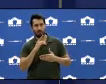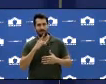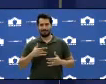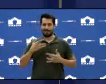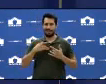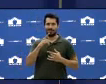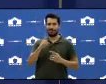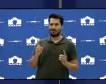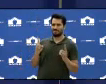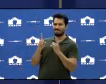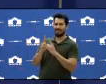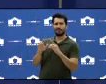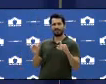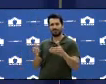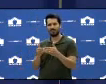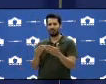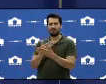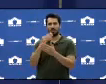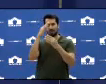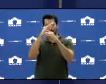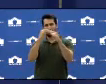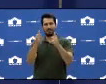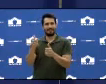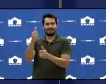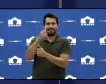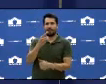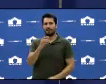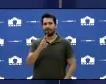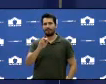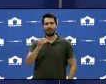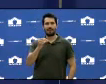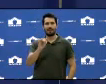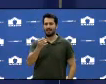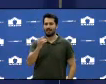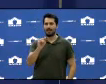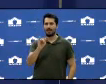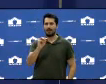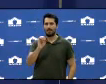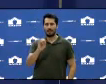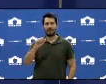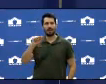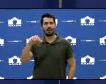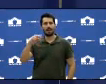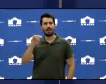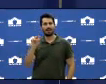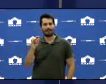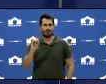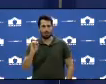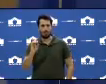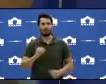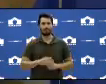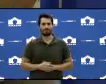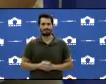now. So let me introduce you to our new superintendent, Dr. Jaime Aquino, who always insists that we just call him Jaime.